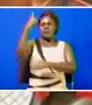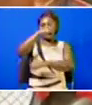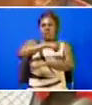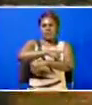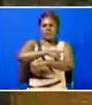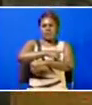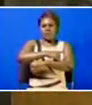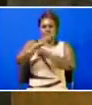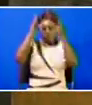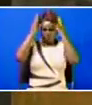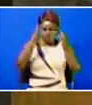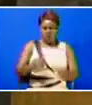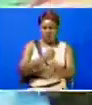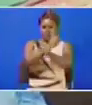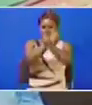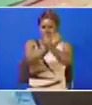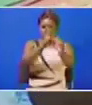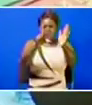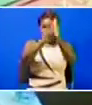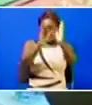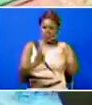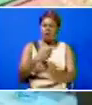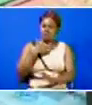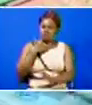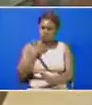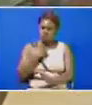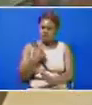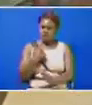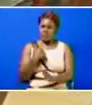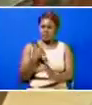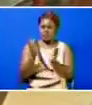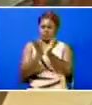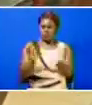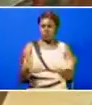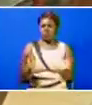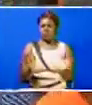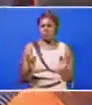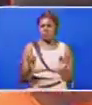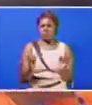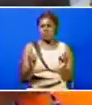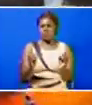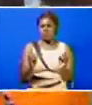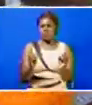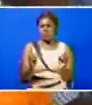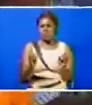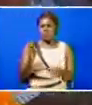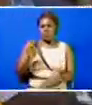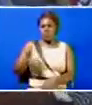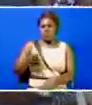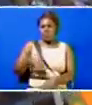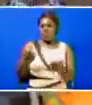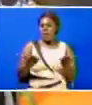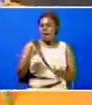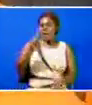make a reasonable ruling. Defense lawyers pleaded for their clients to spend time in the police cells and not remand prison. The women were remanded